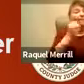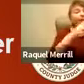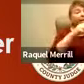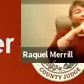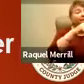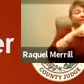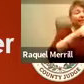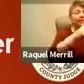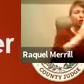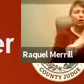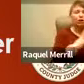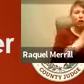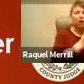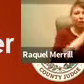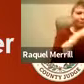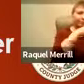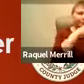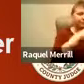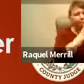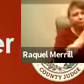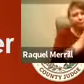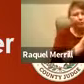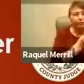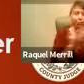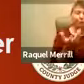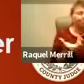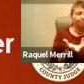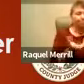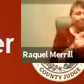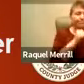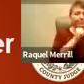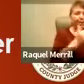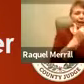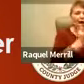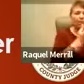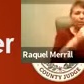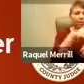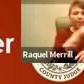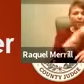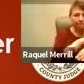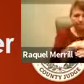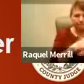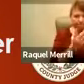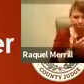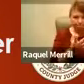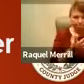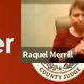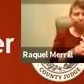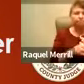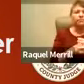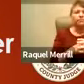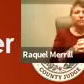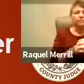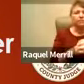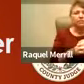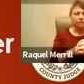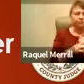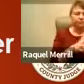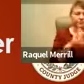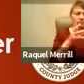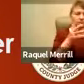are incarcerated. So a shelter in place is not going to help keep those people from